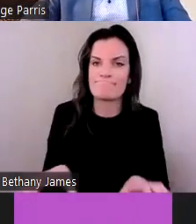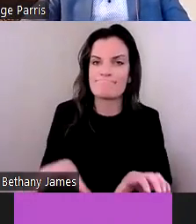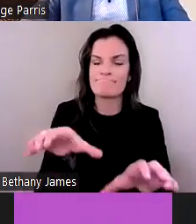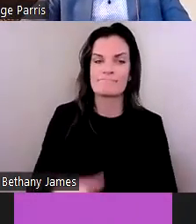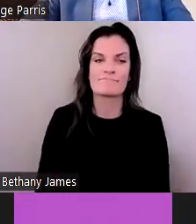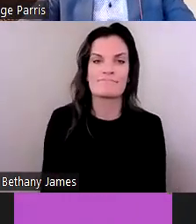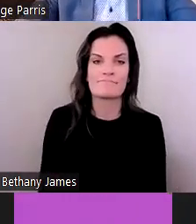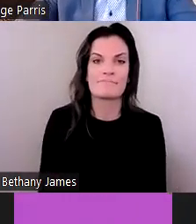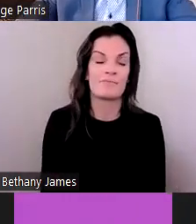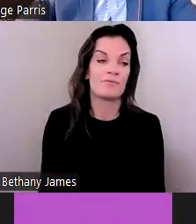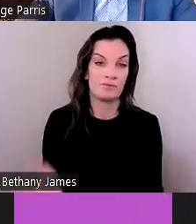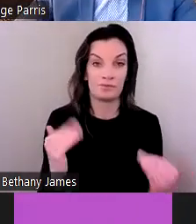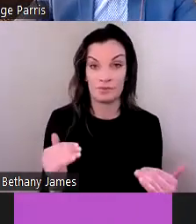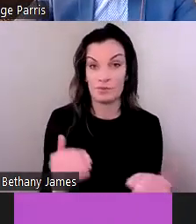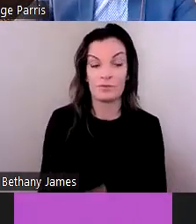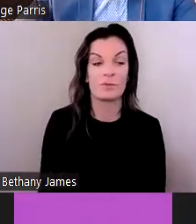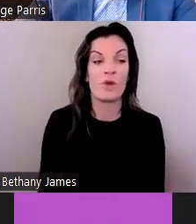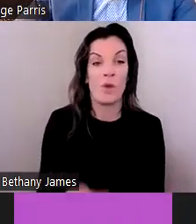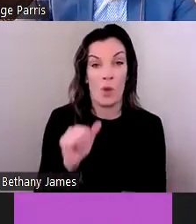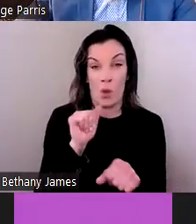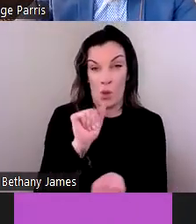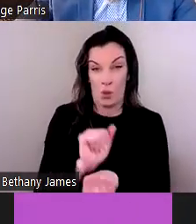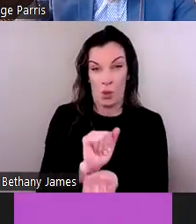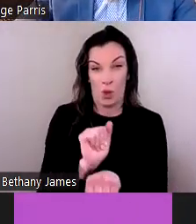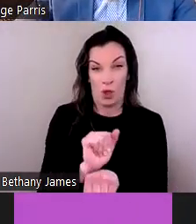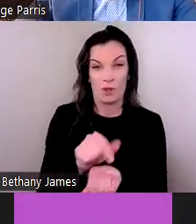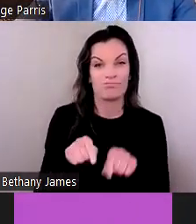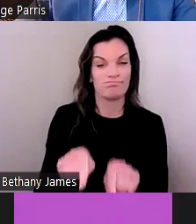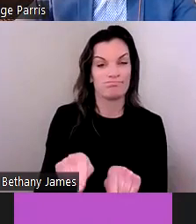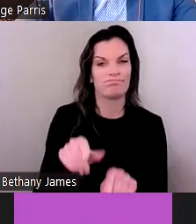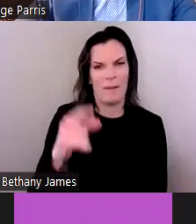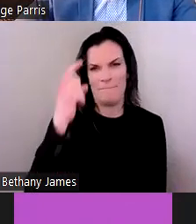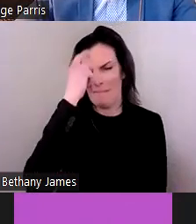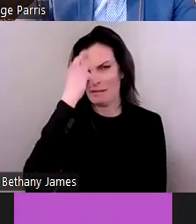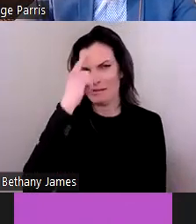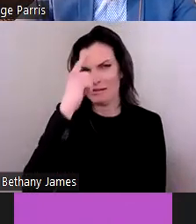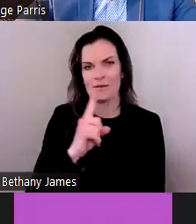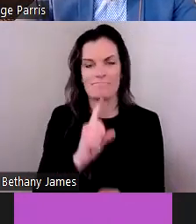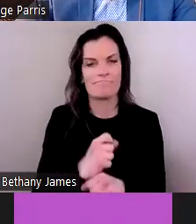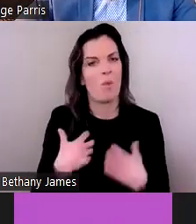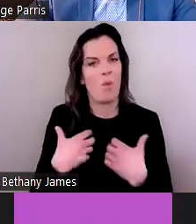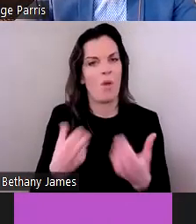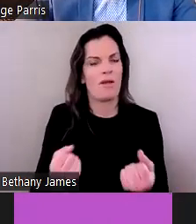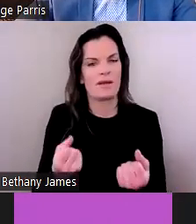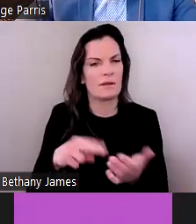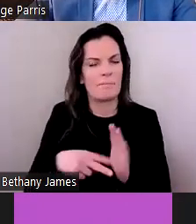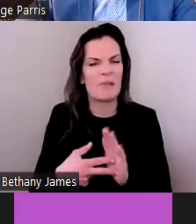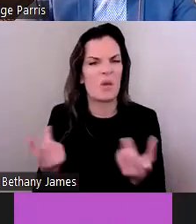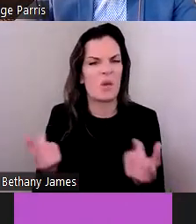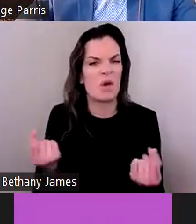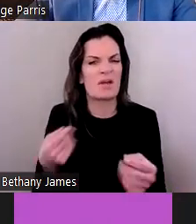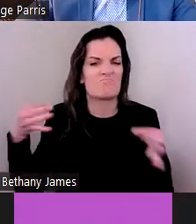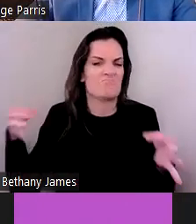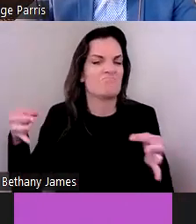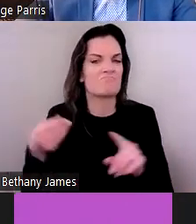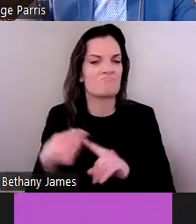What do we mean by workplace mental wellness? Workers who feel that their